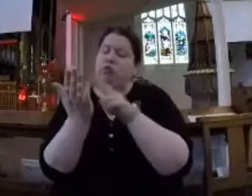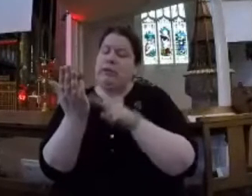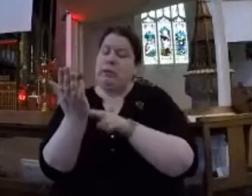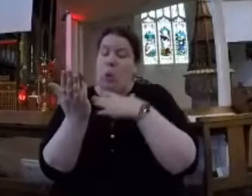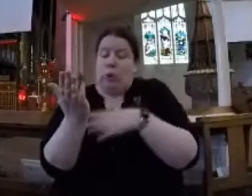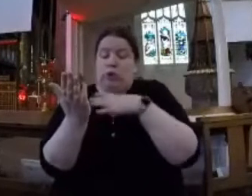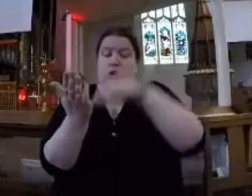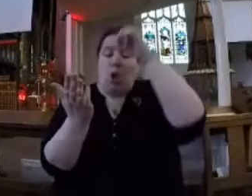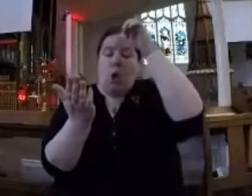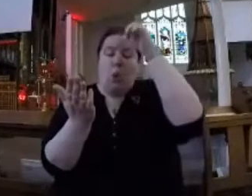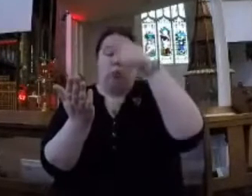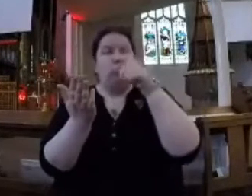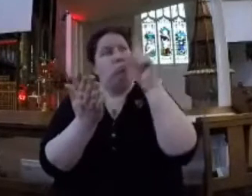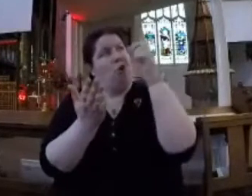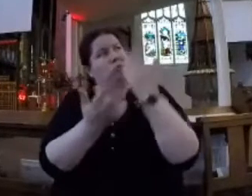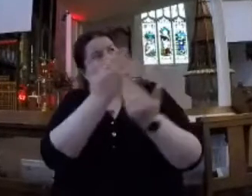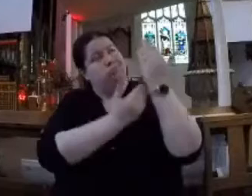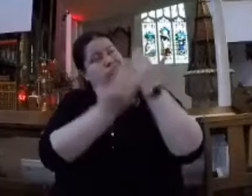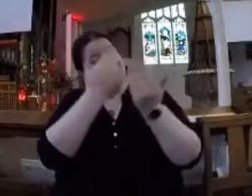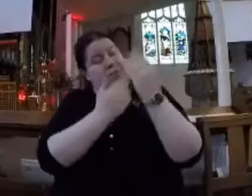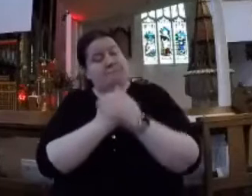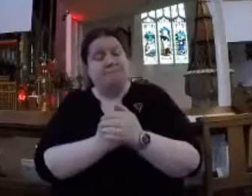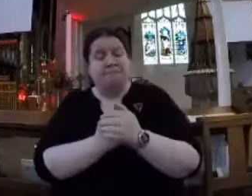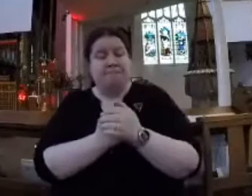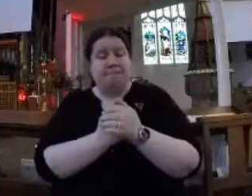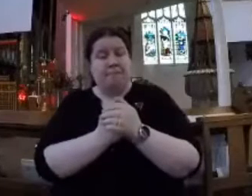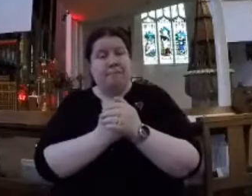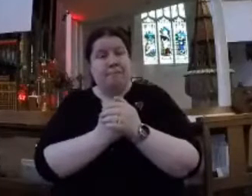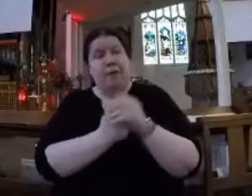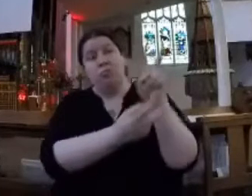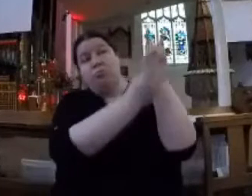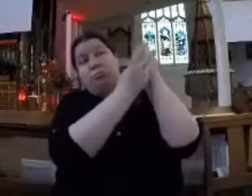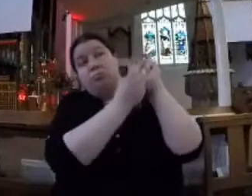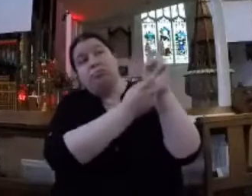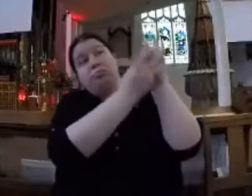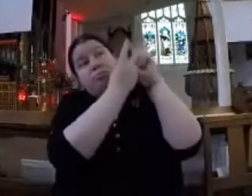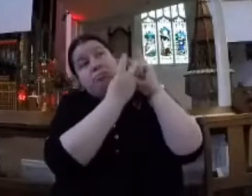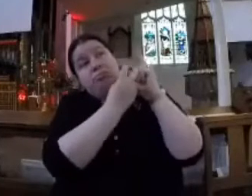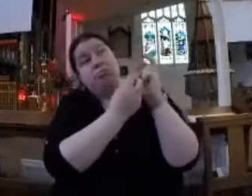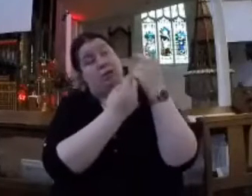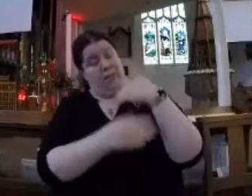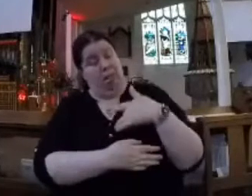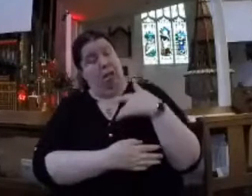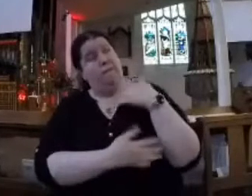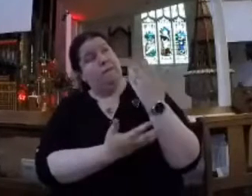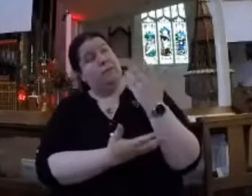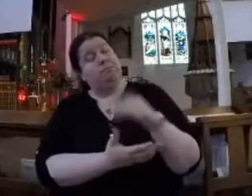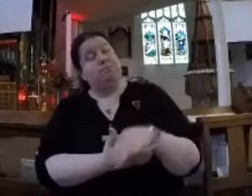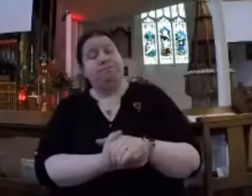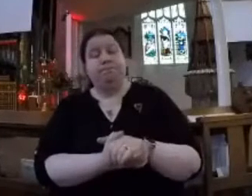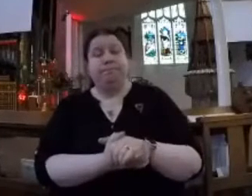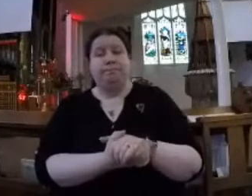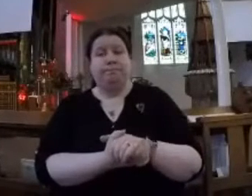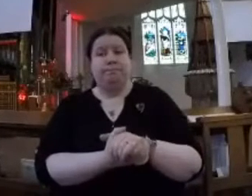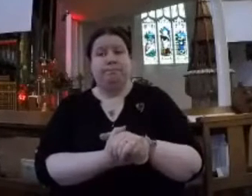God is saying to you? Are you attentive to God's voice in your life? I want to